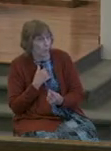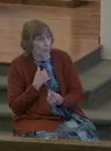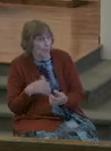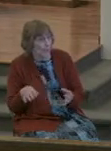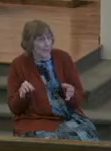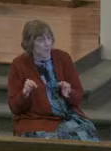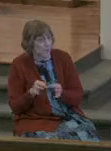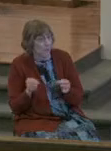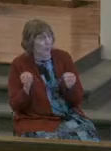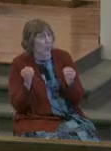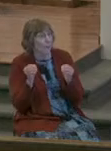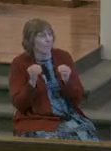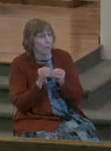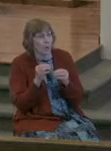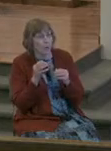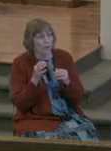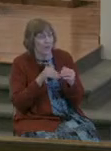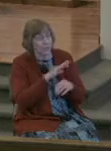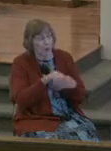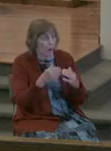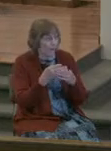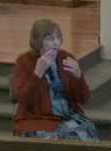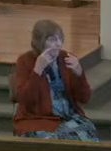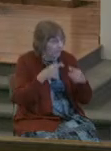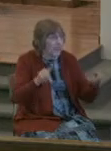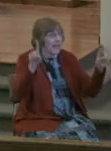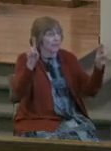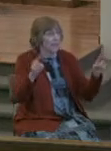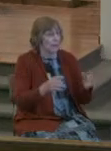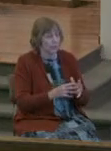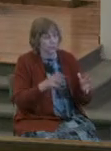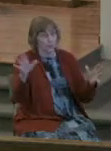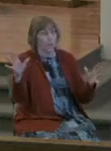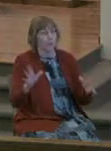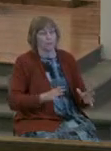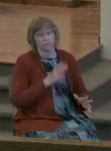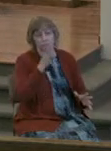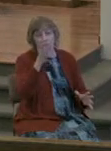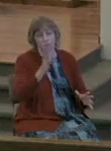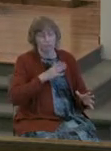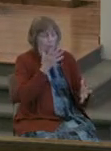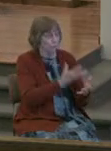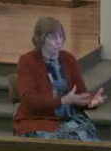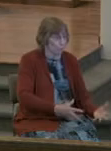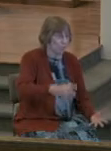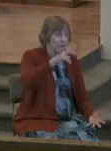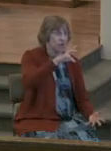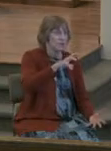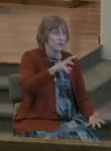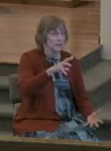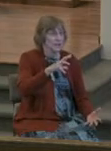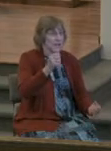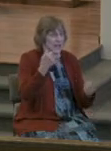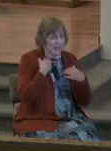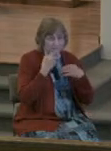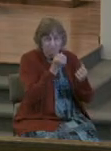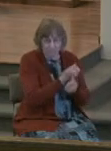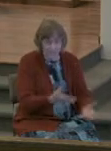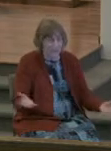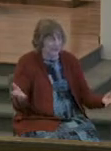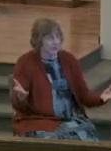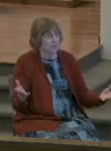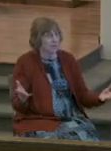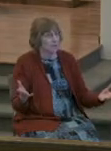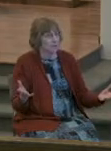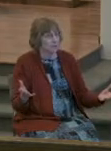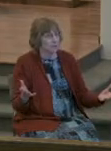more than all the fame, all the glory, all the prestige, all the riches, all the possessions, anything and